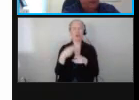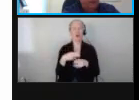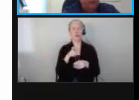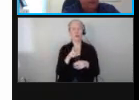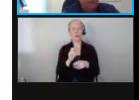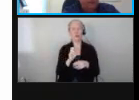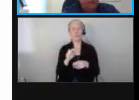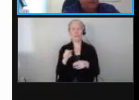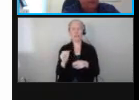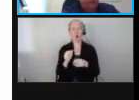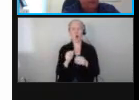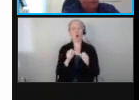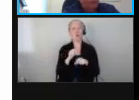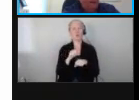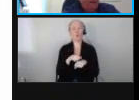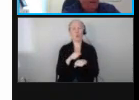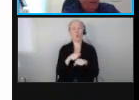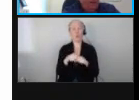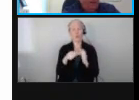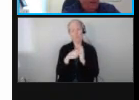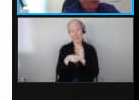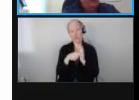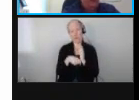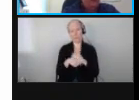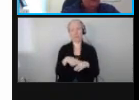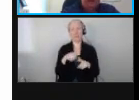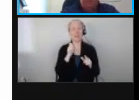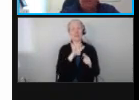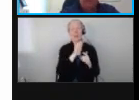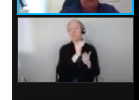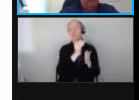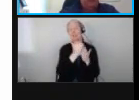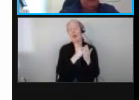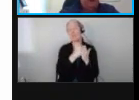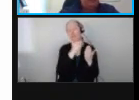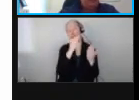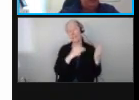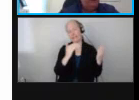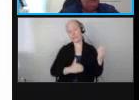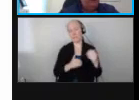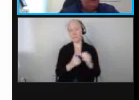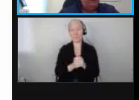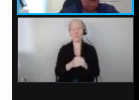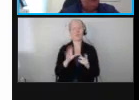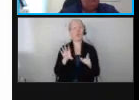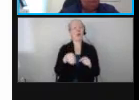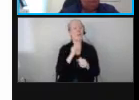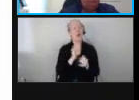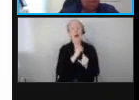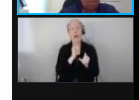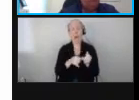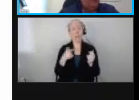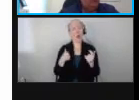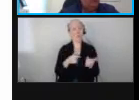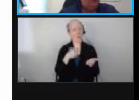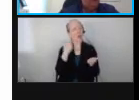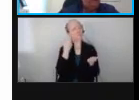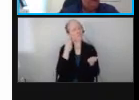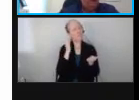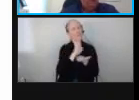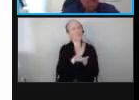That's simply a list of the chapters. At the end of the day, we ended up with some observations.